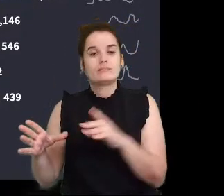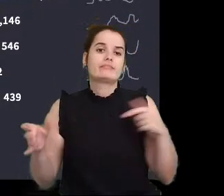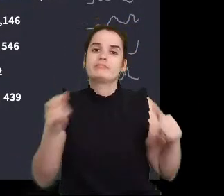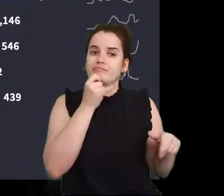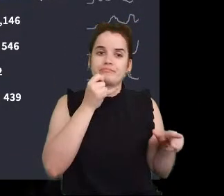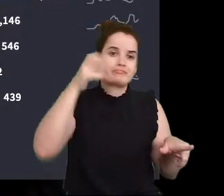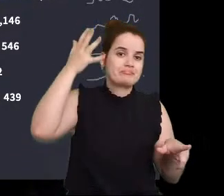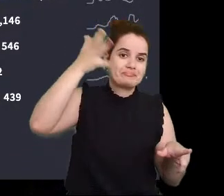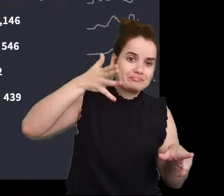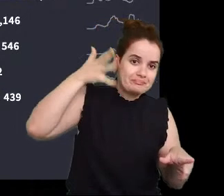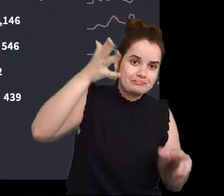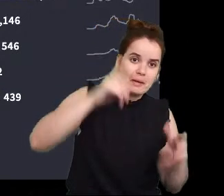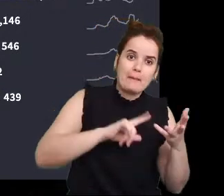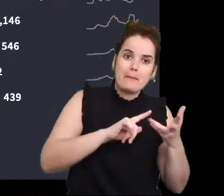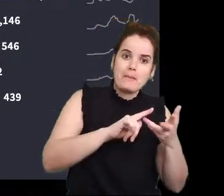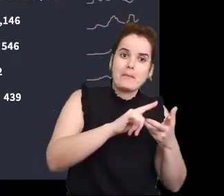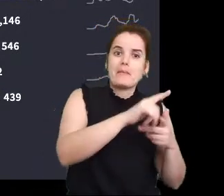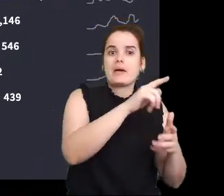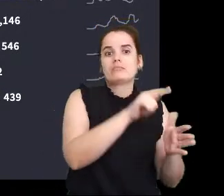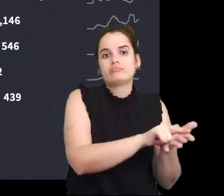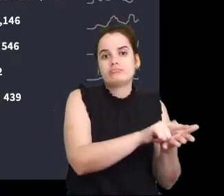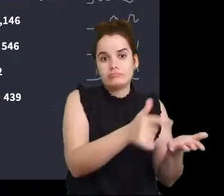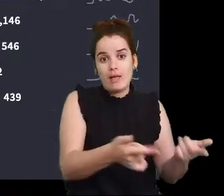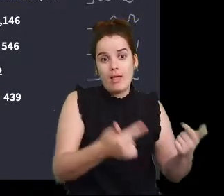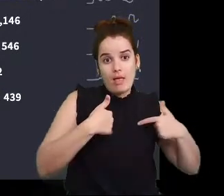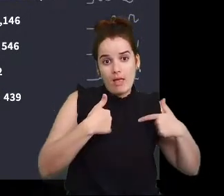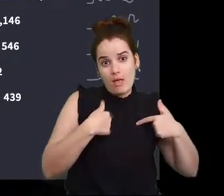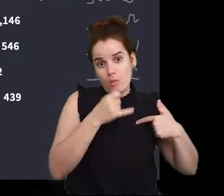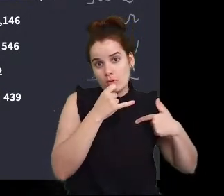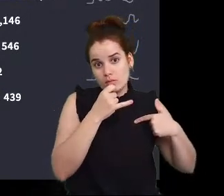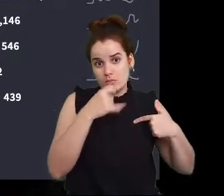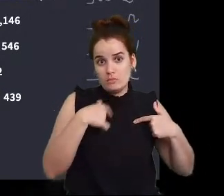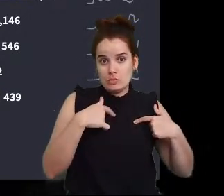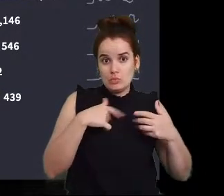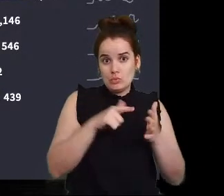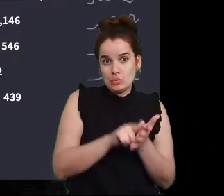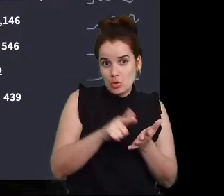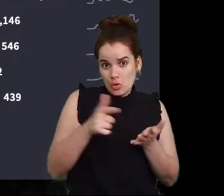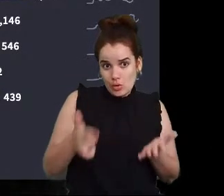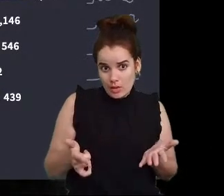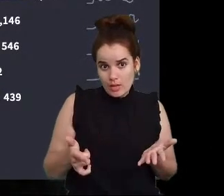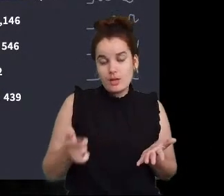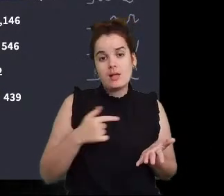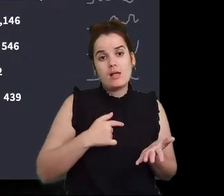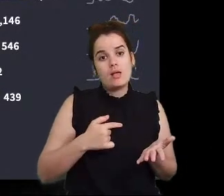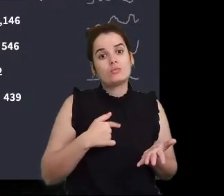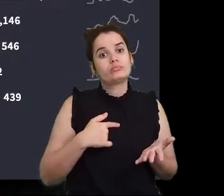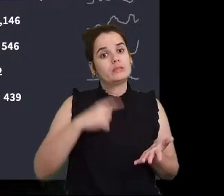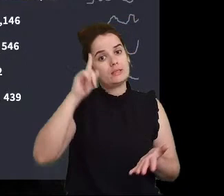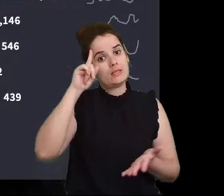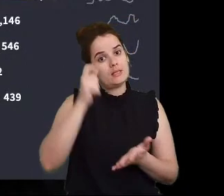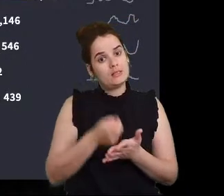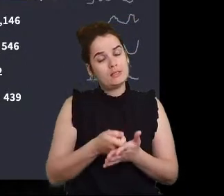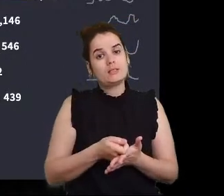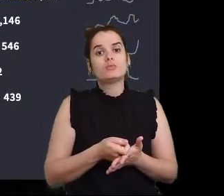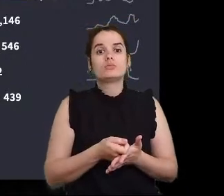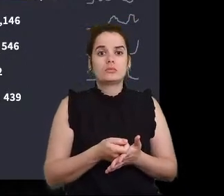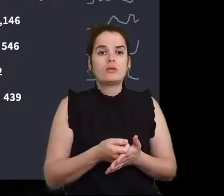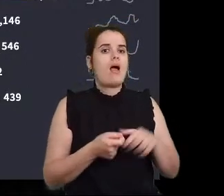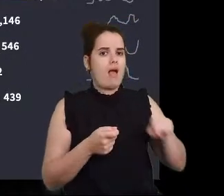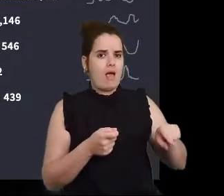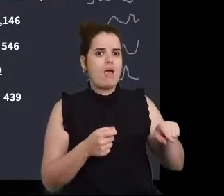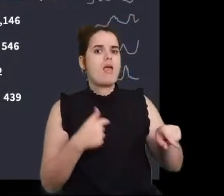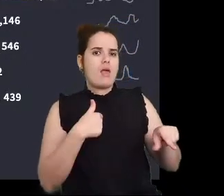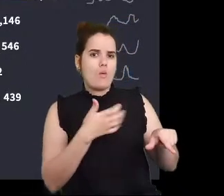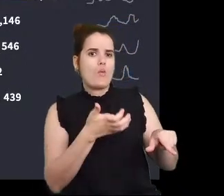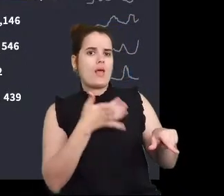might decide this is the bit that I want to explain to the reader. I might pick out the key insights